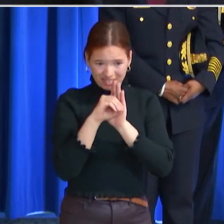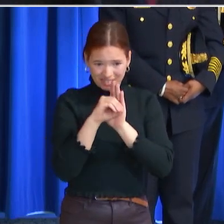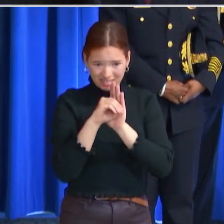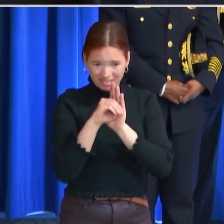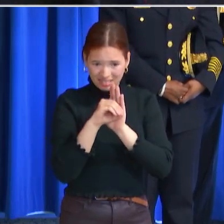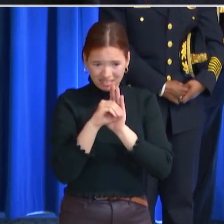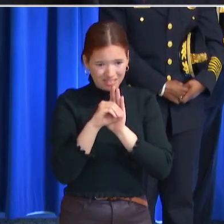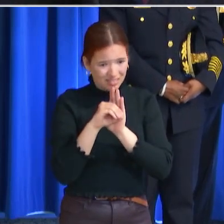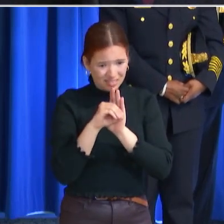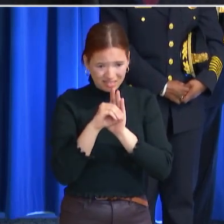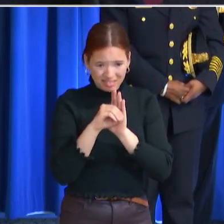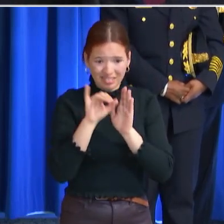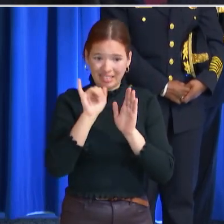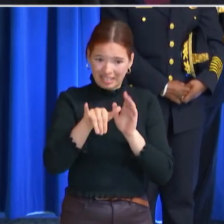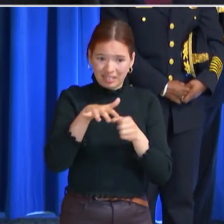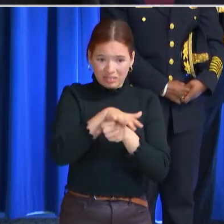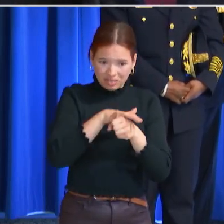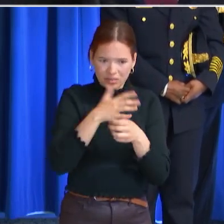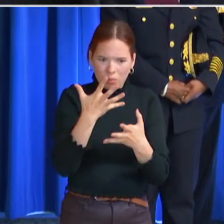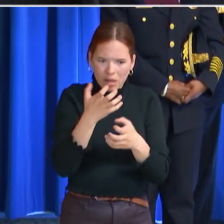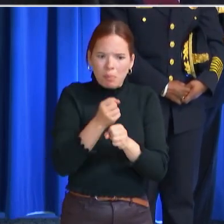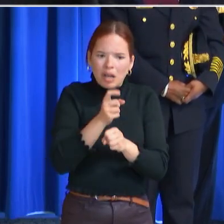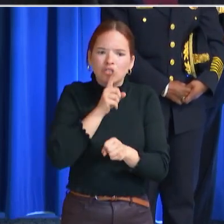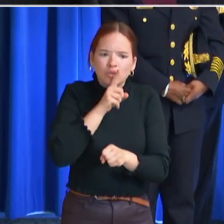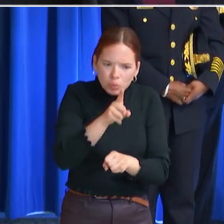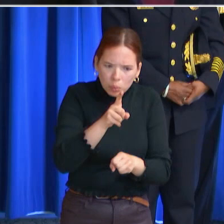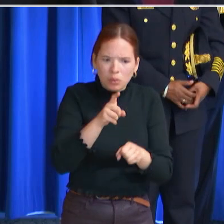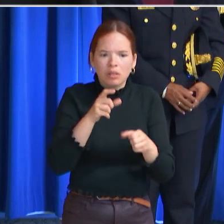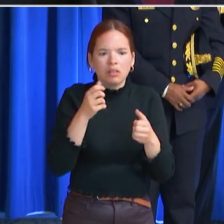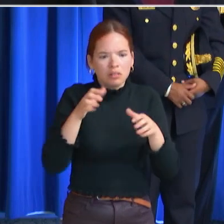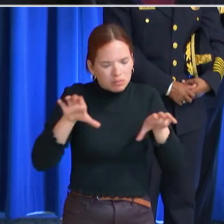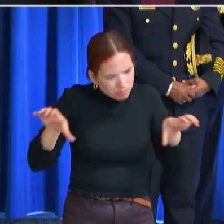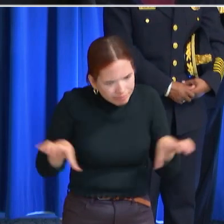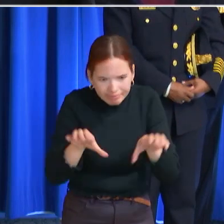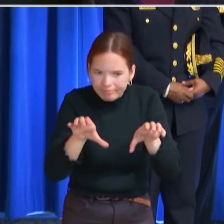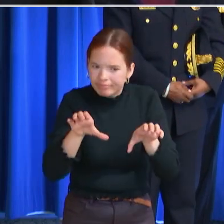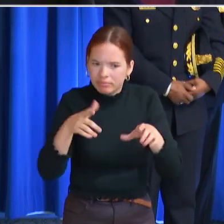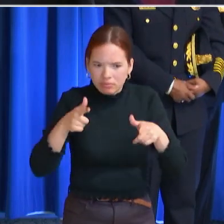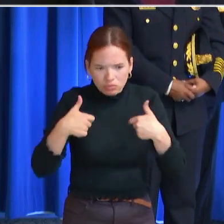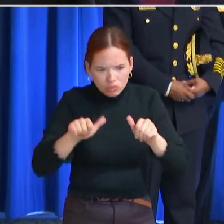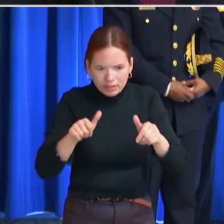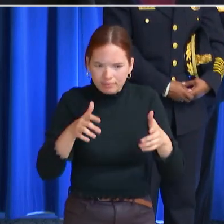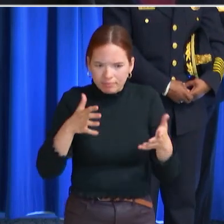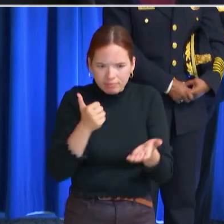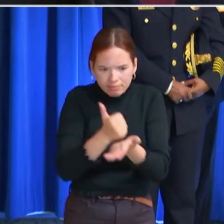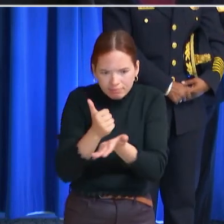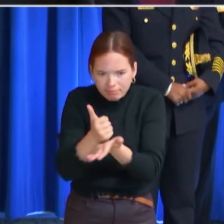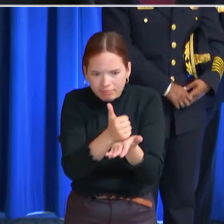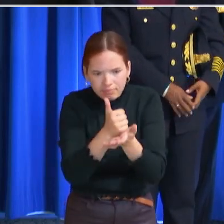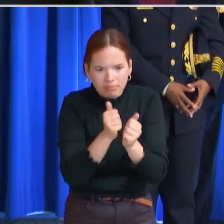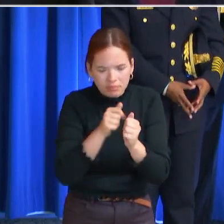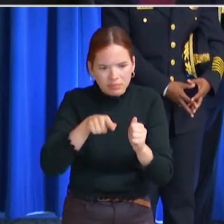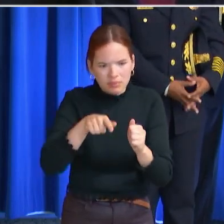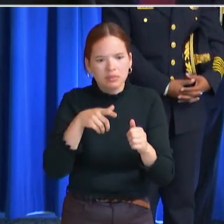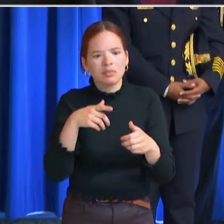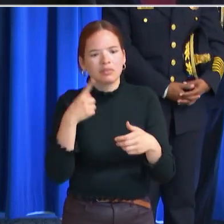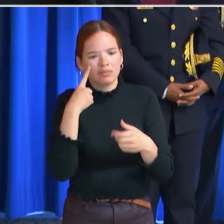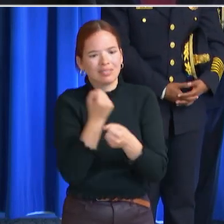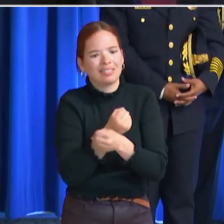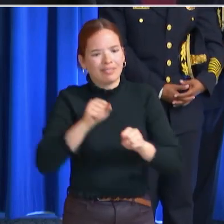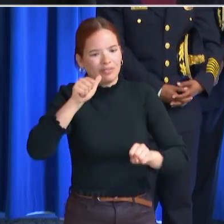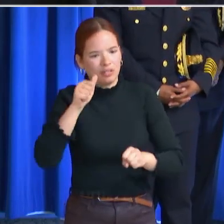space, I want to make sure that we're doing everything that we possibly can to engage all stakeholders to see safer neighborhoods.